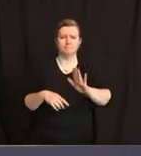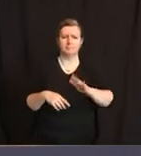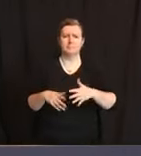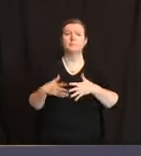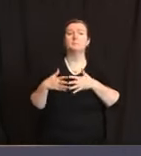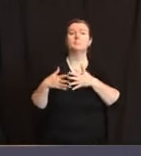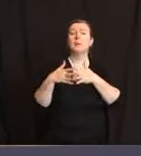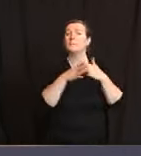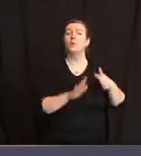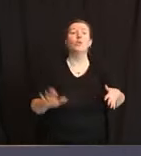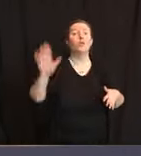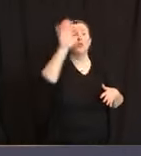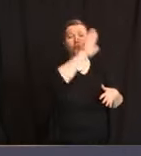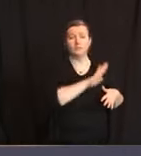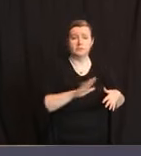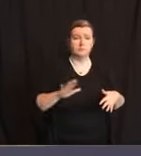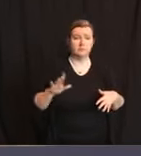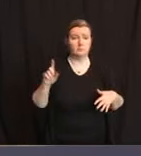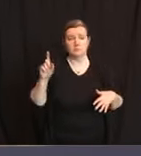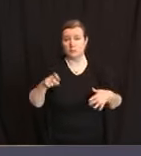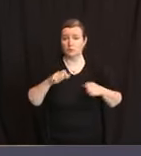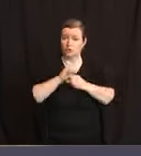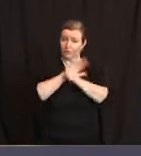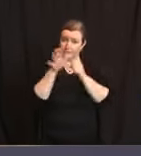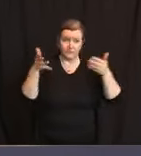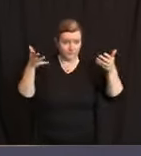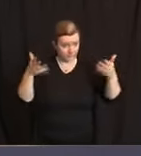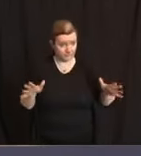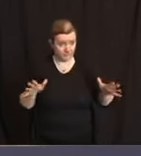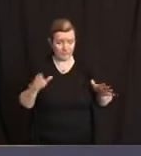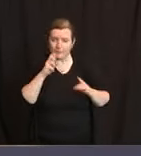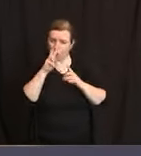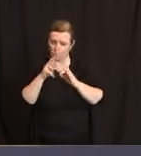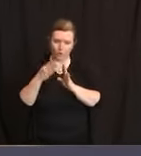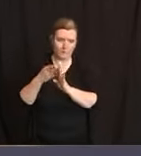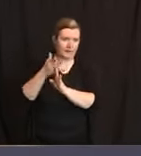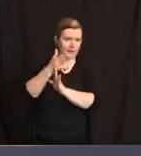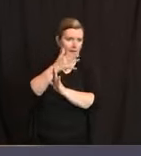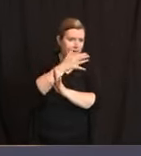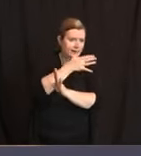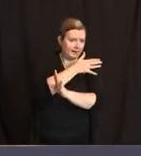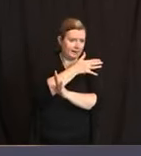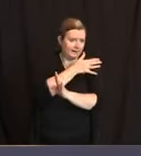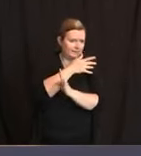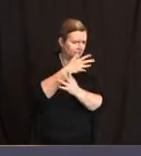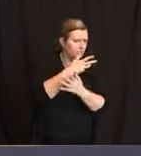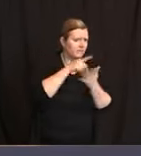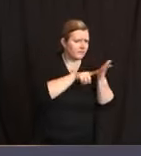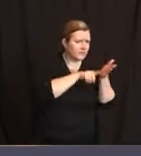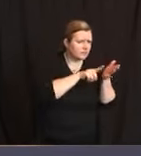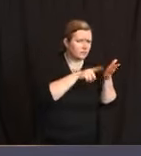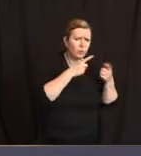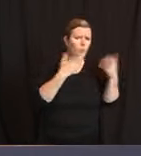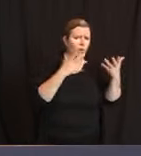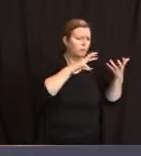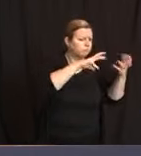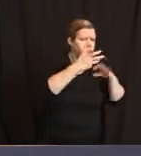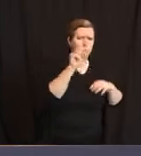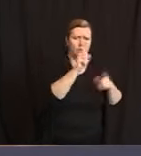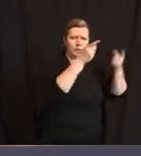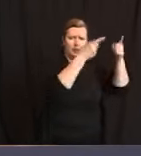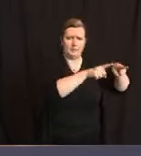state will do a postmortem on this entire process, and we owe it to the citizens to do that in the same spirit as the